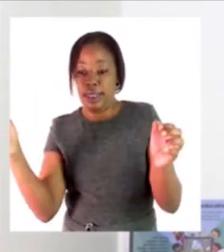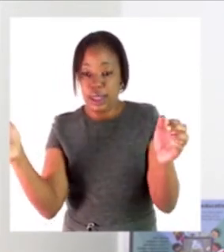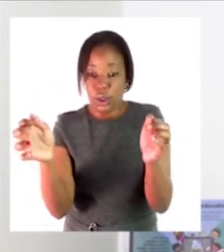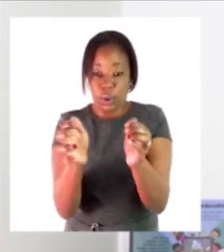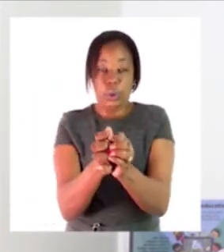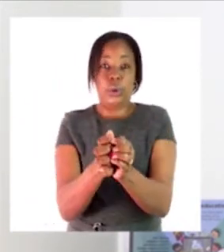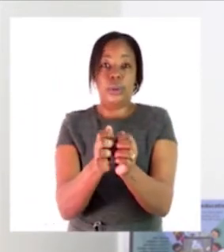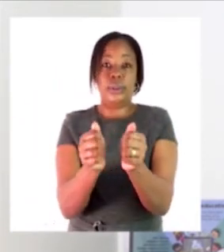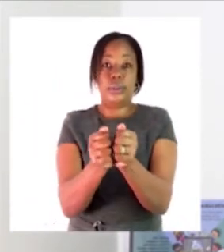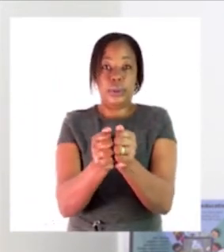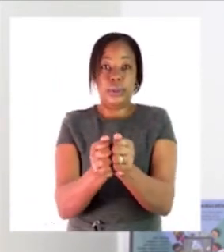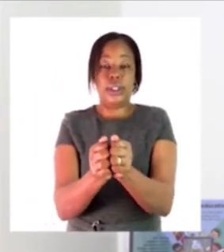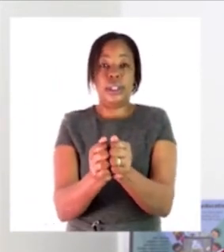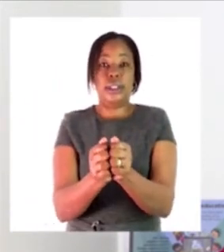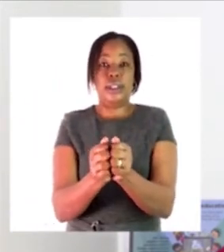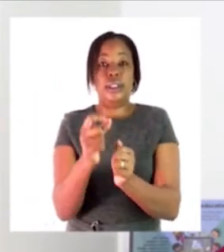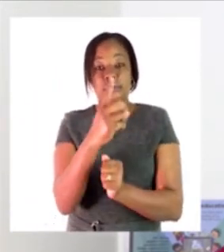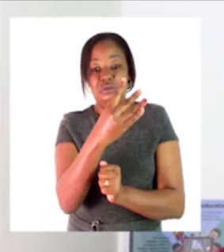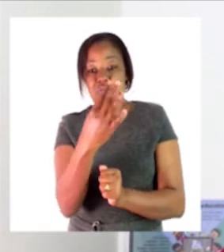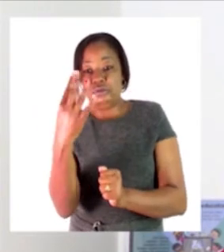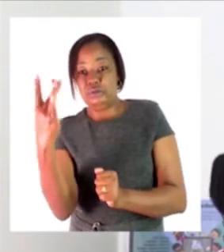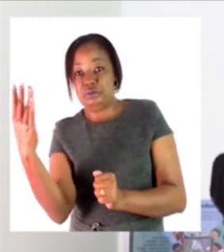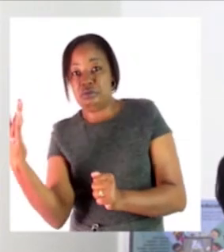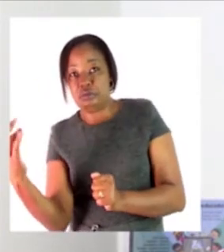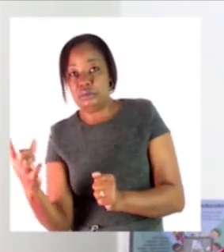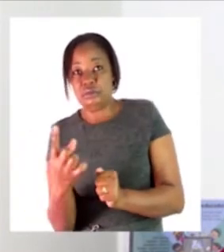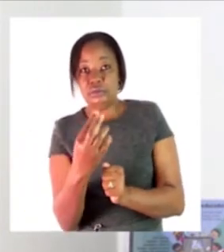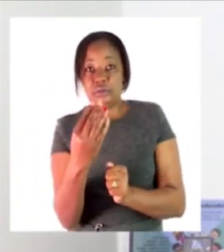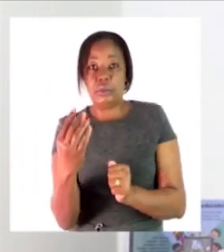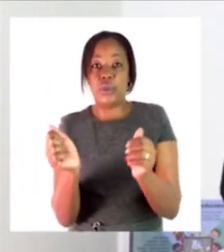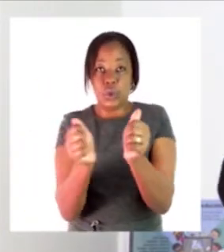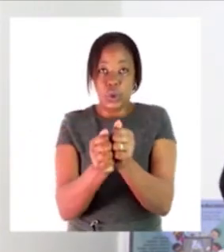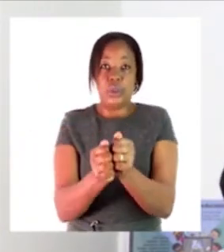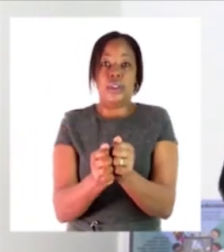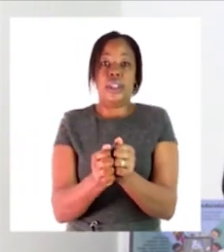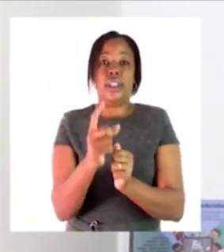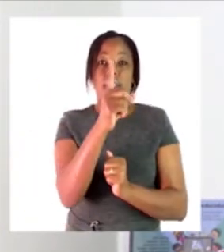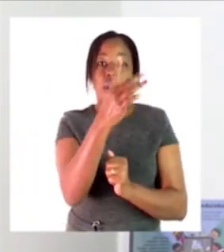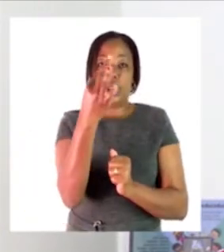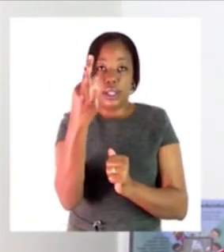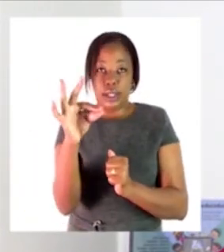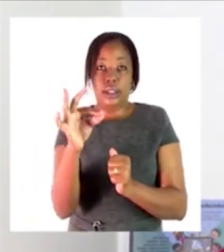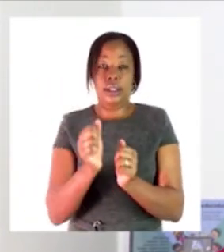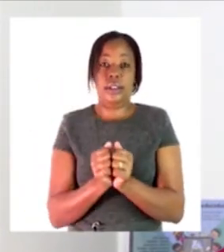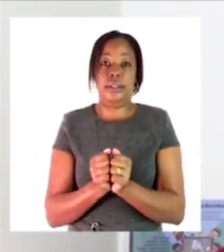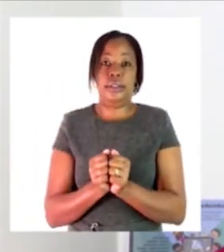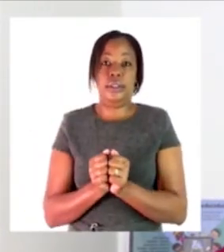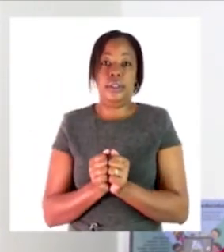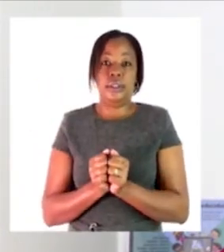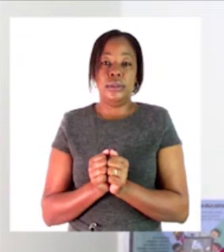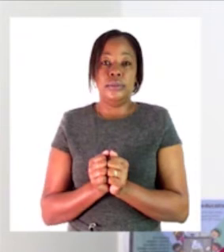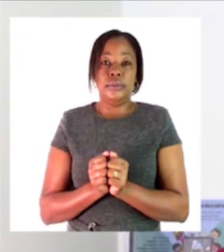still get the number 19. But if you feel it's too much to go and pick the stones, just use this method. Are we